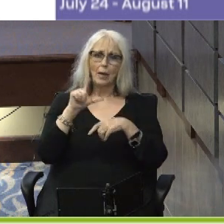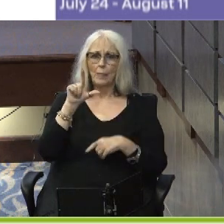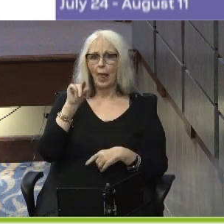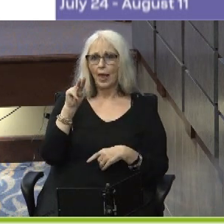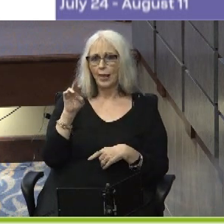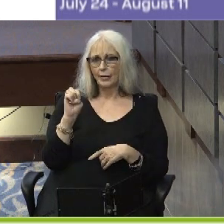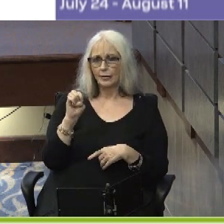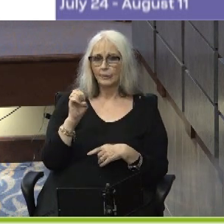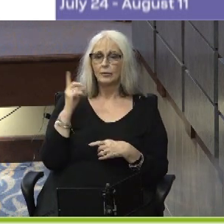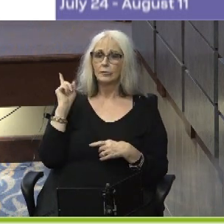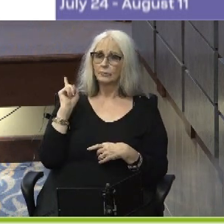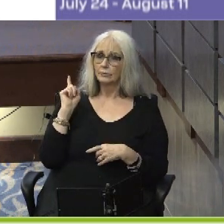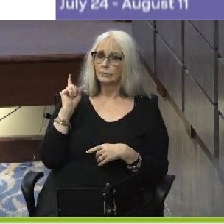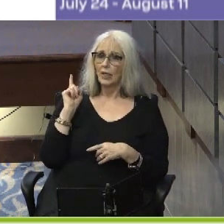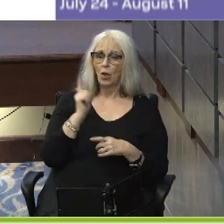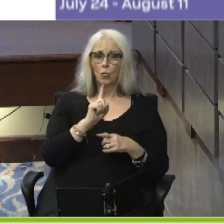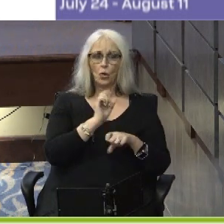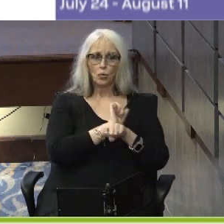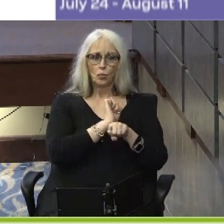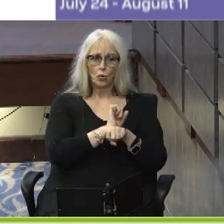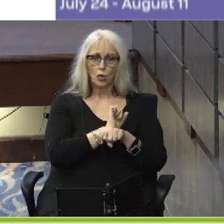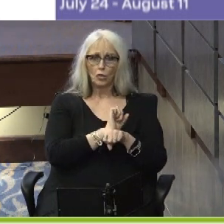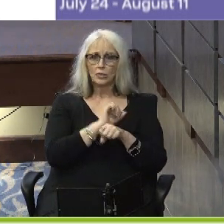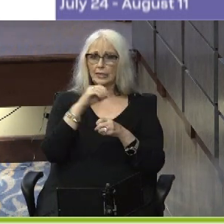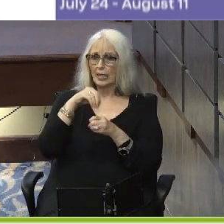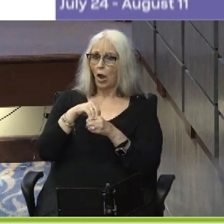this, like where the work falls into this calendar.